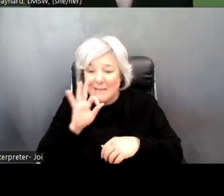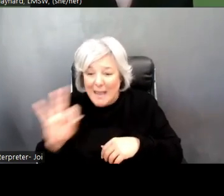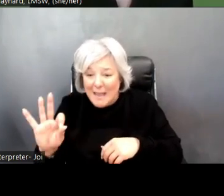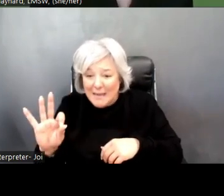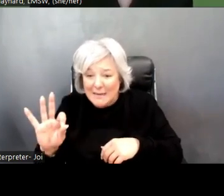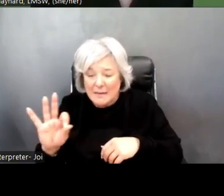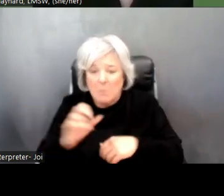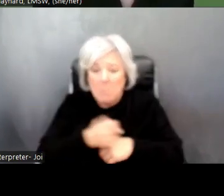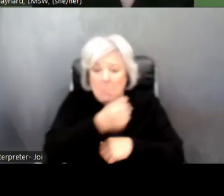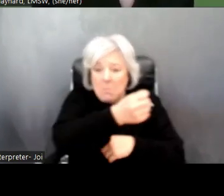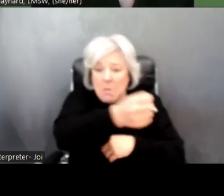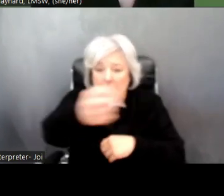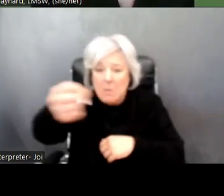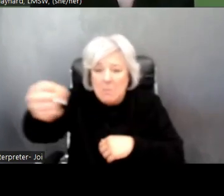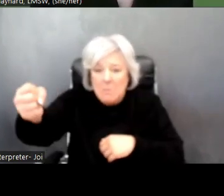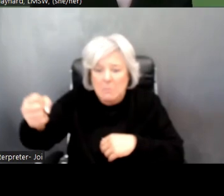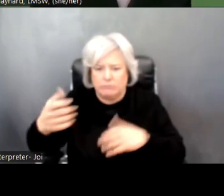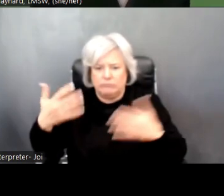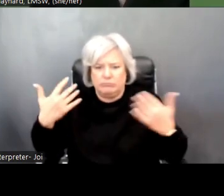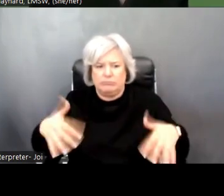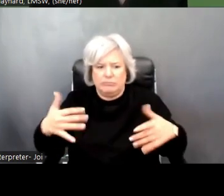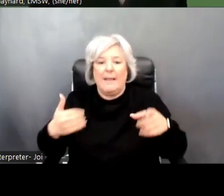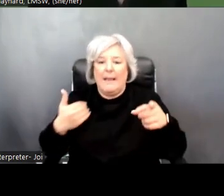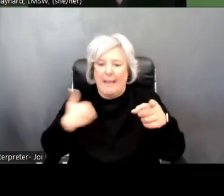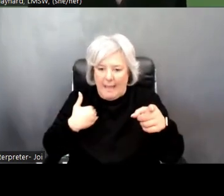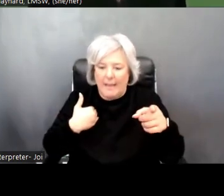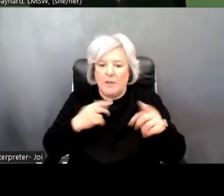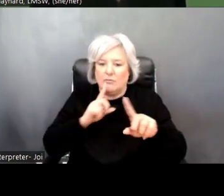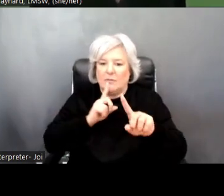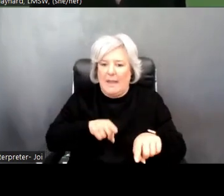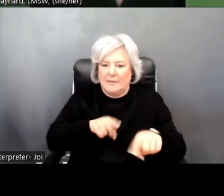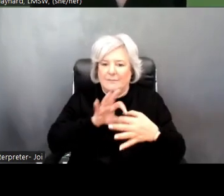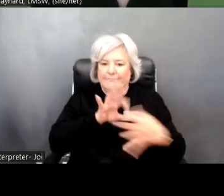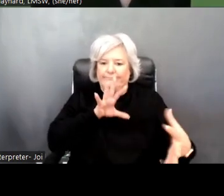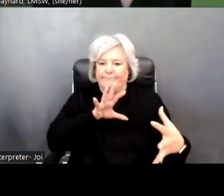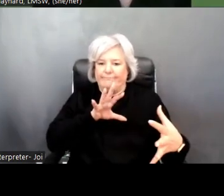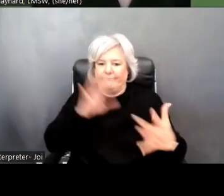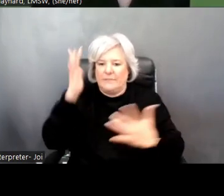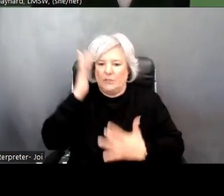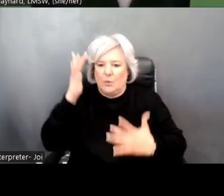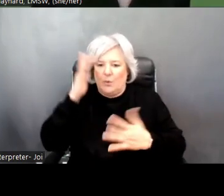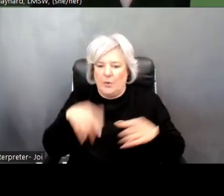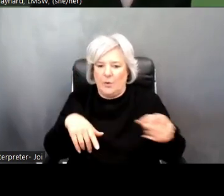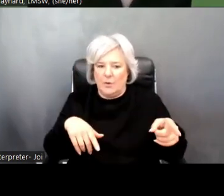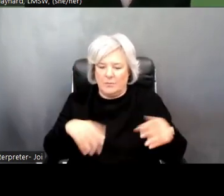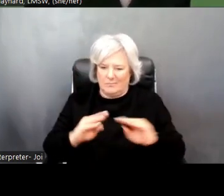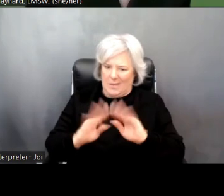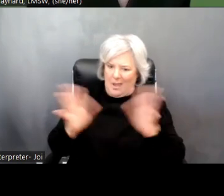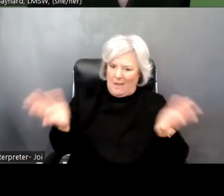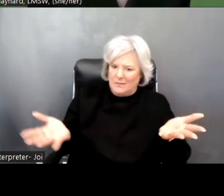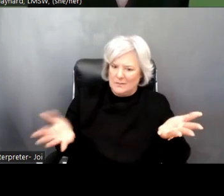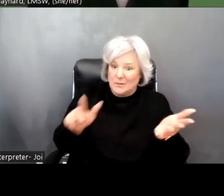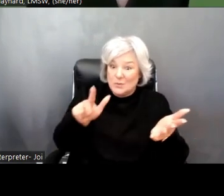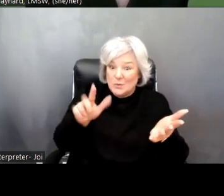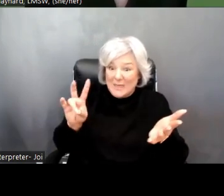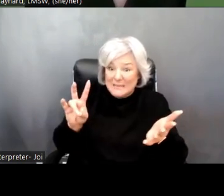diagnosis? Reactive attachment disorder. And, I want to say, well, no kidding. This child